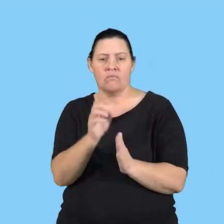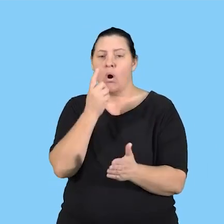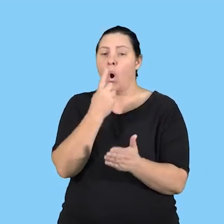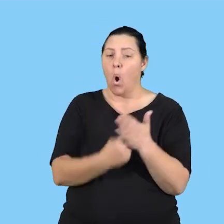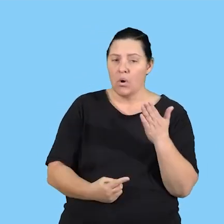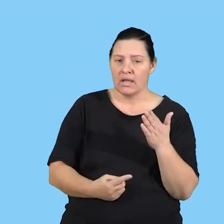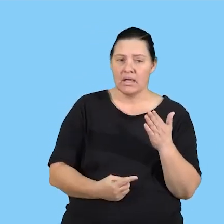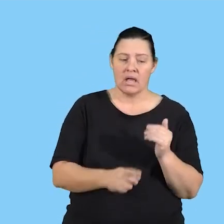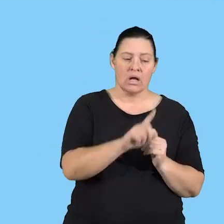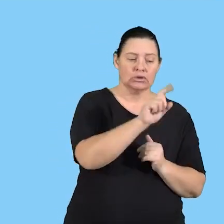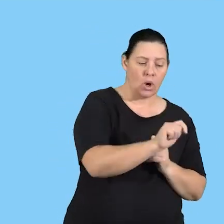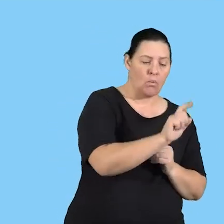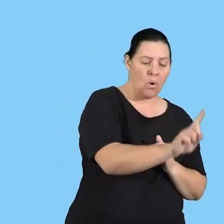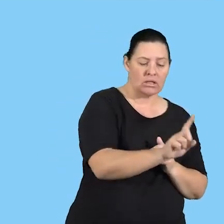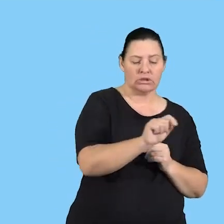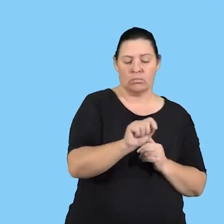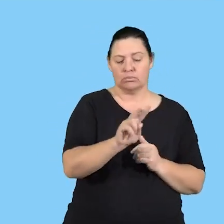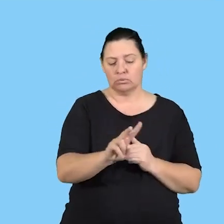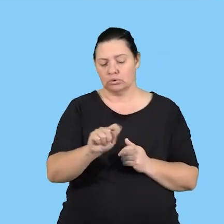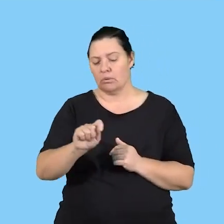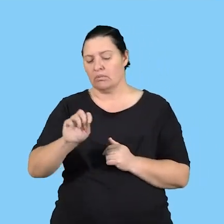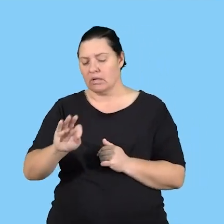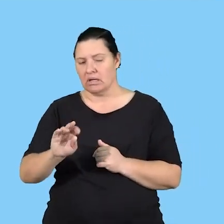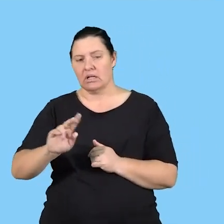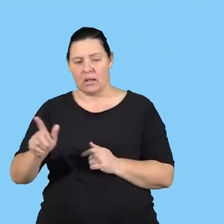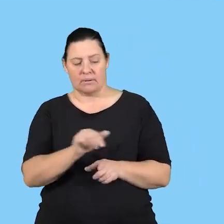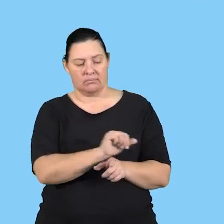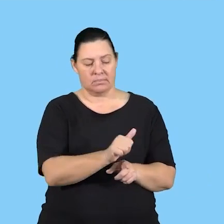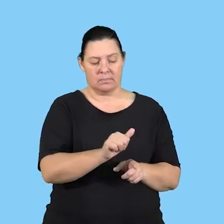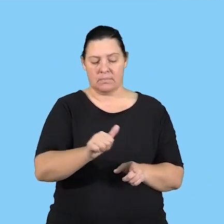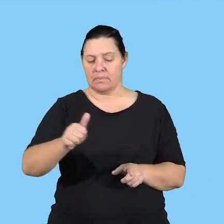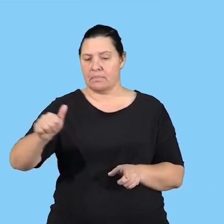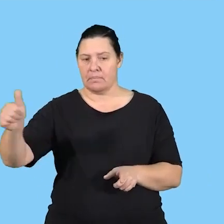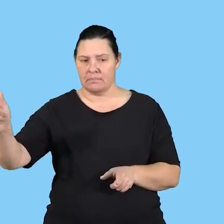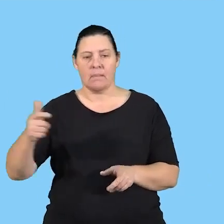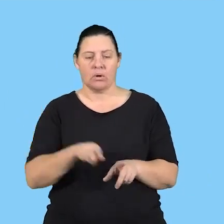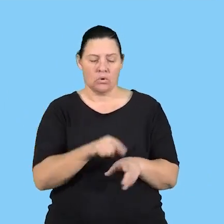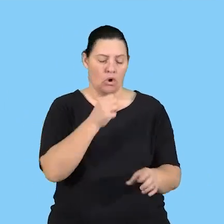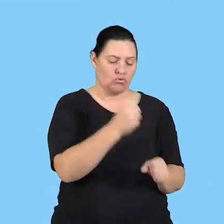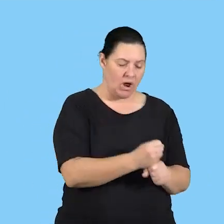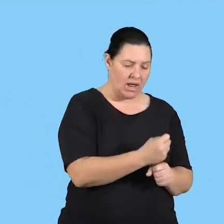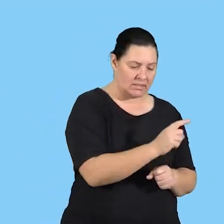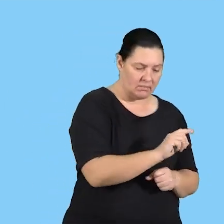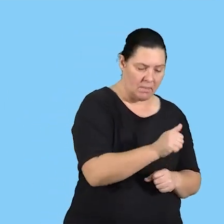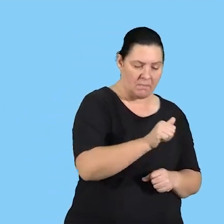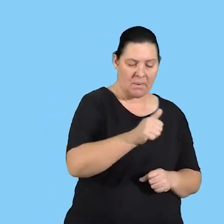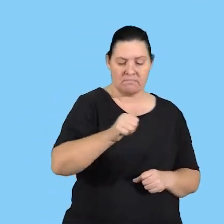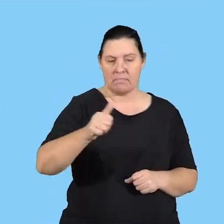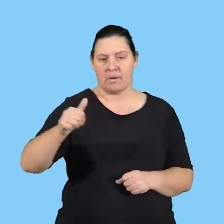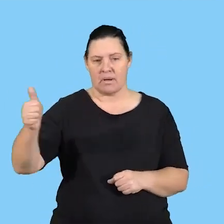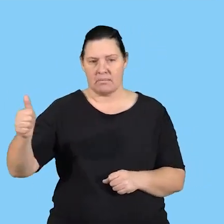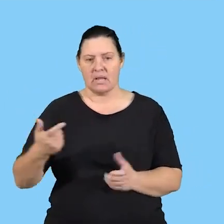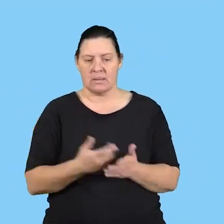not only between terms, from term to term, but also from grade to grade and